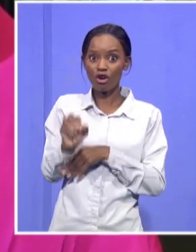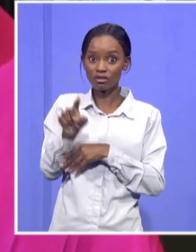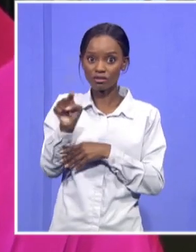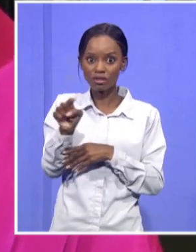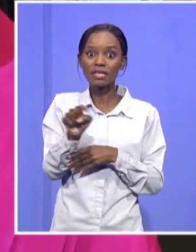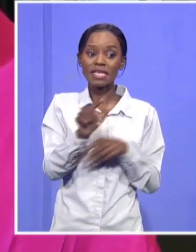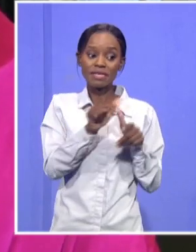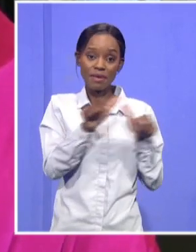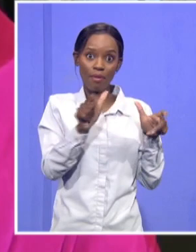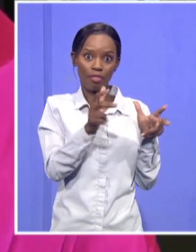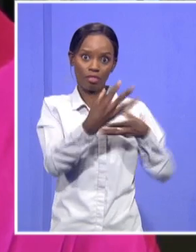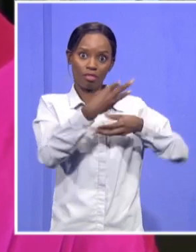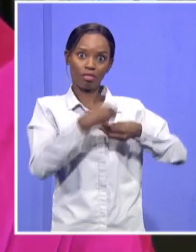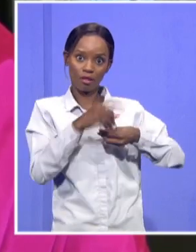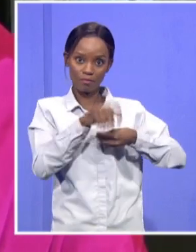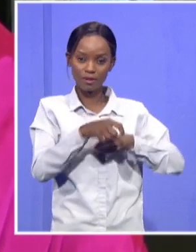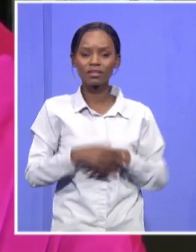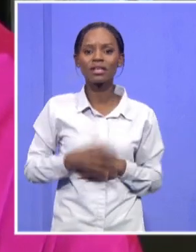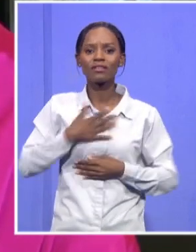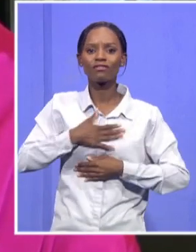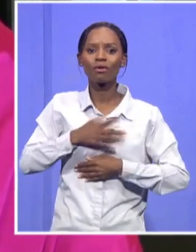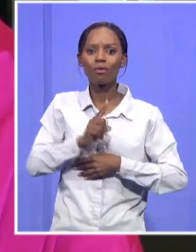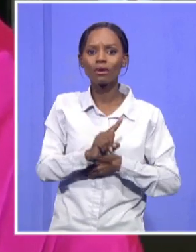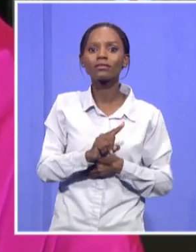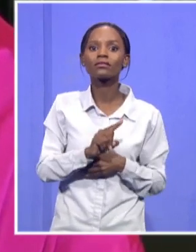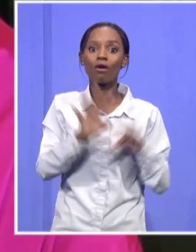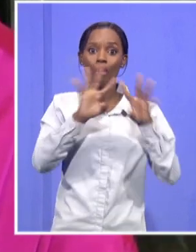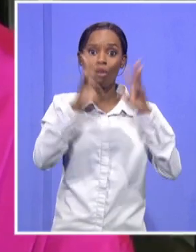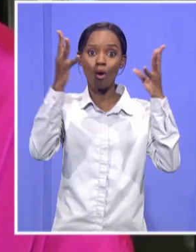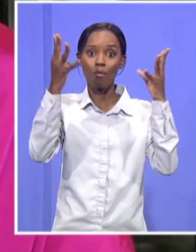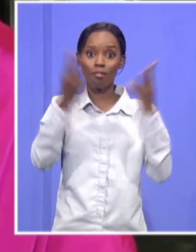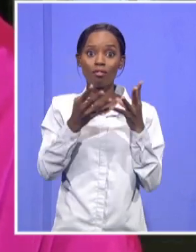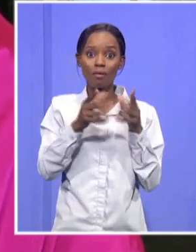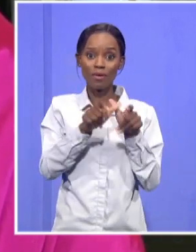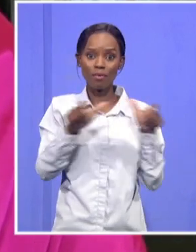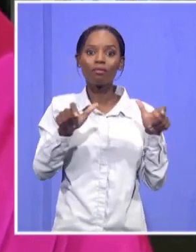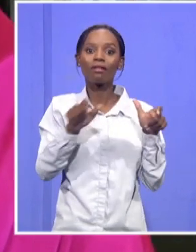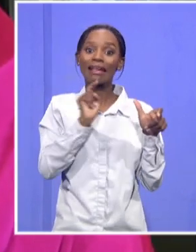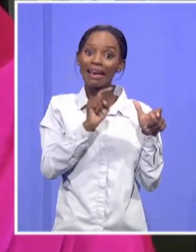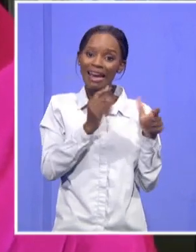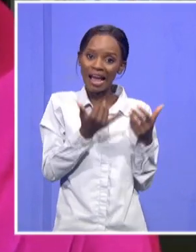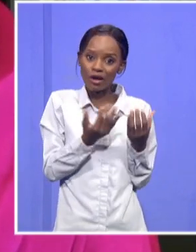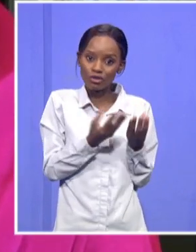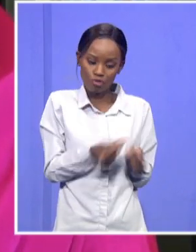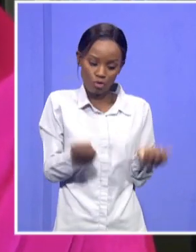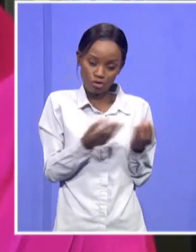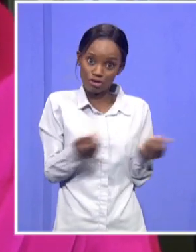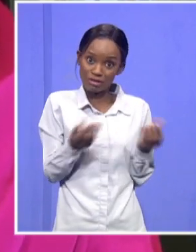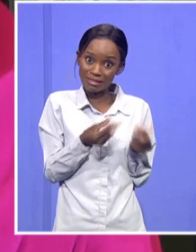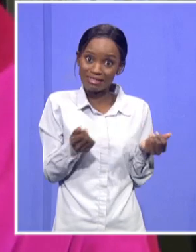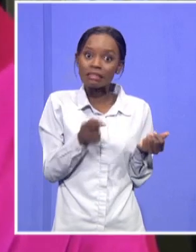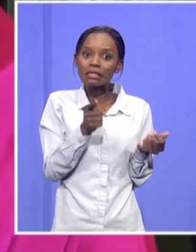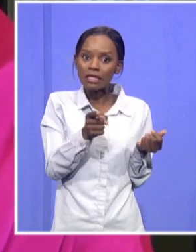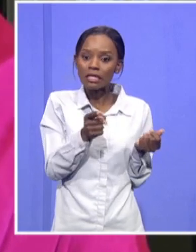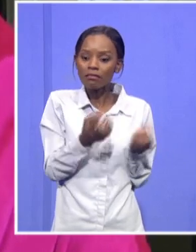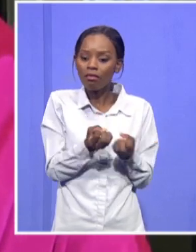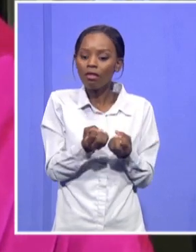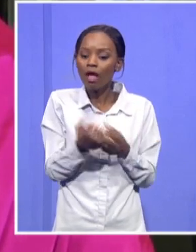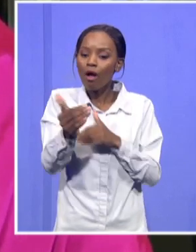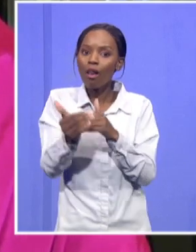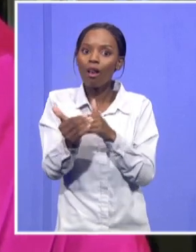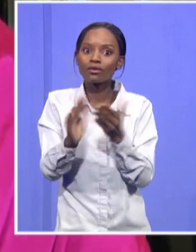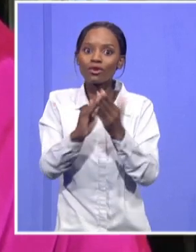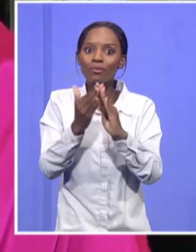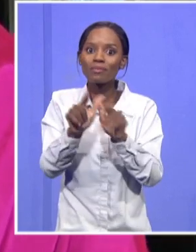feel that this, again, giving voice to the Global South, the solutions need to be close where people live. The message